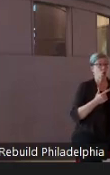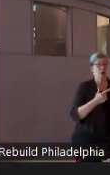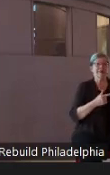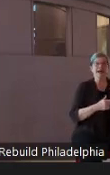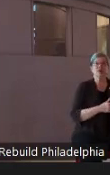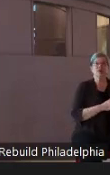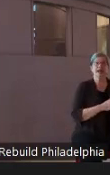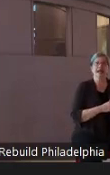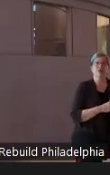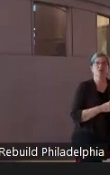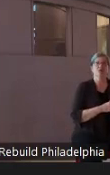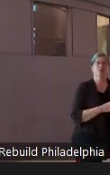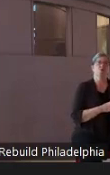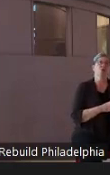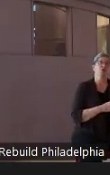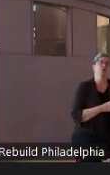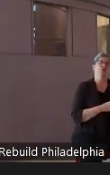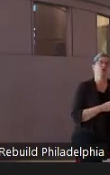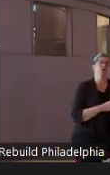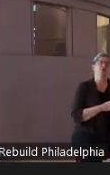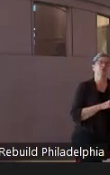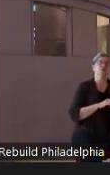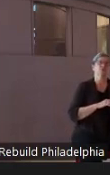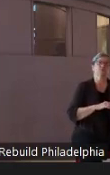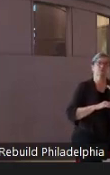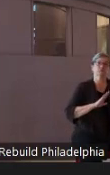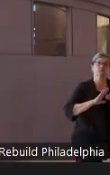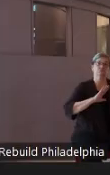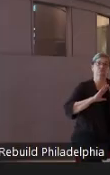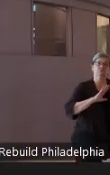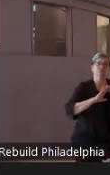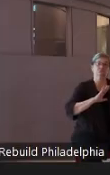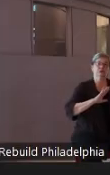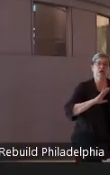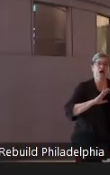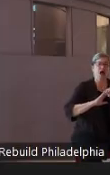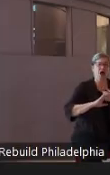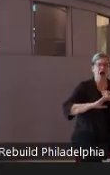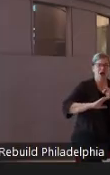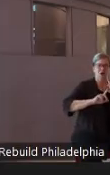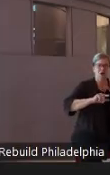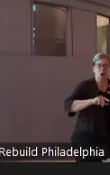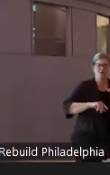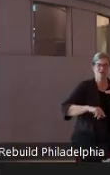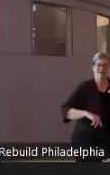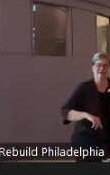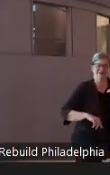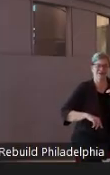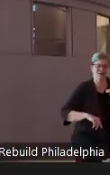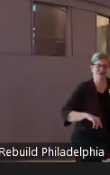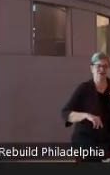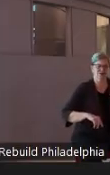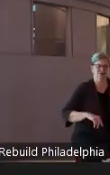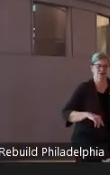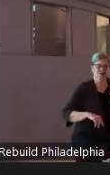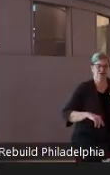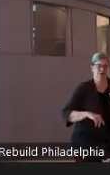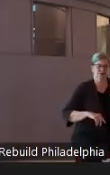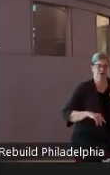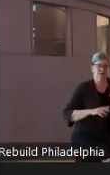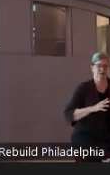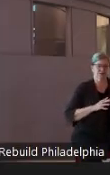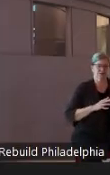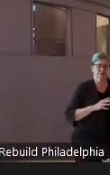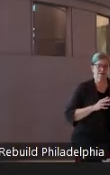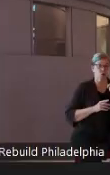Carousel House was up and running, I would go and volunteer for when we had